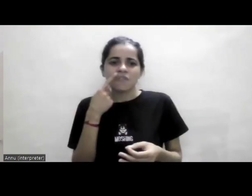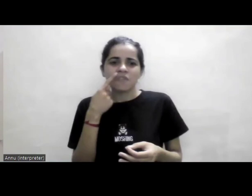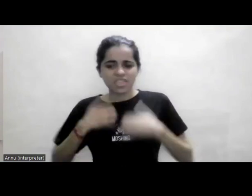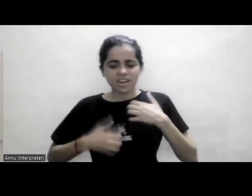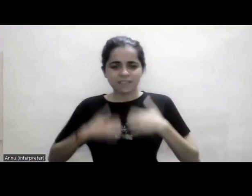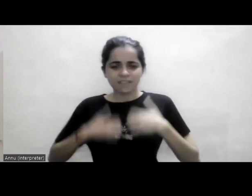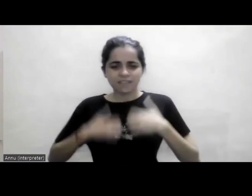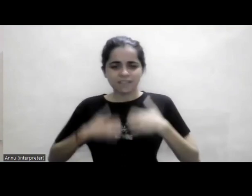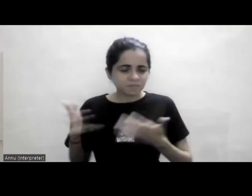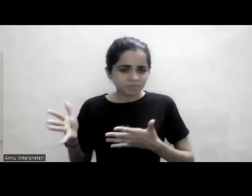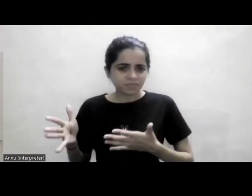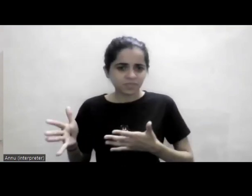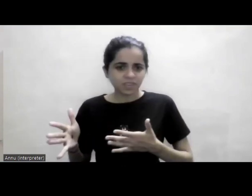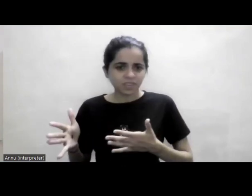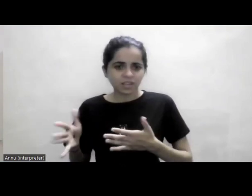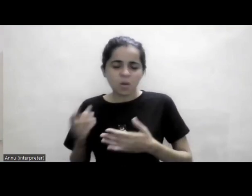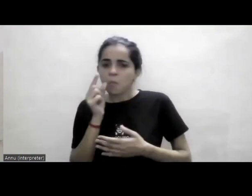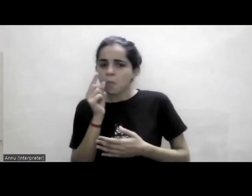interested